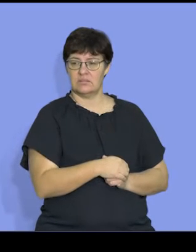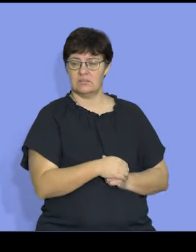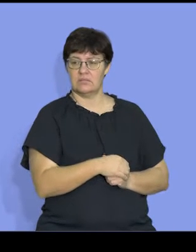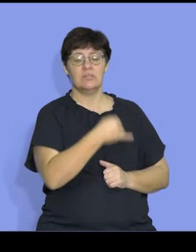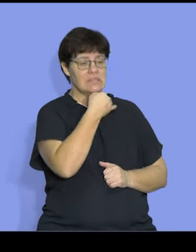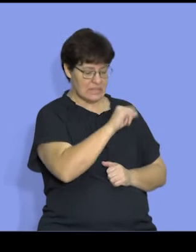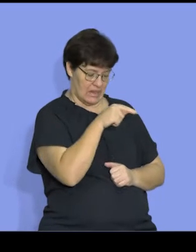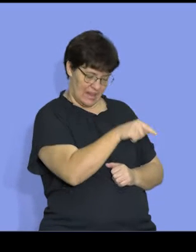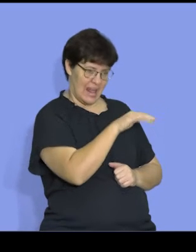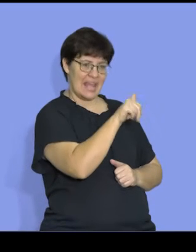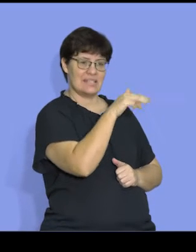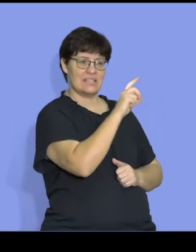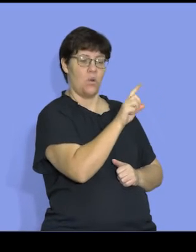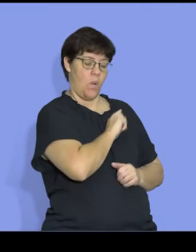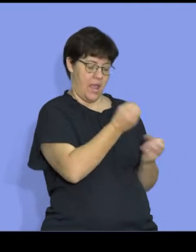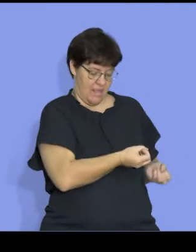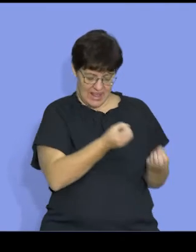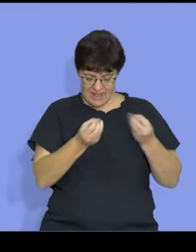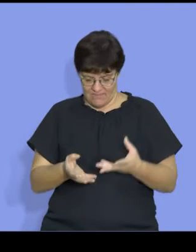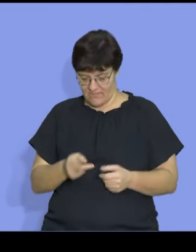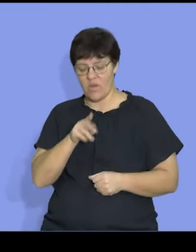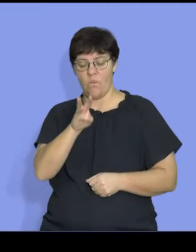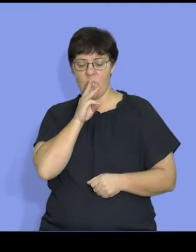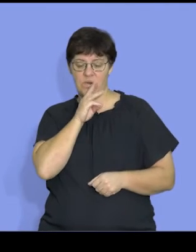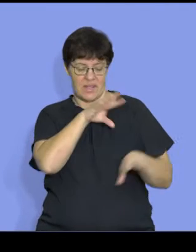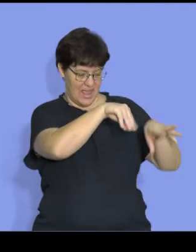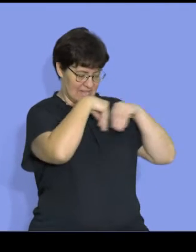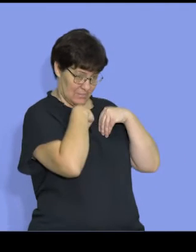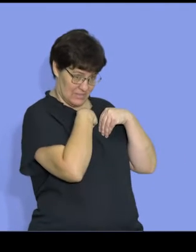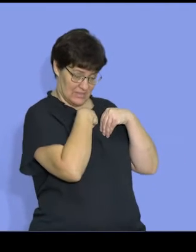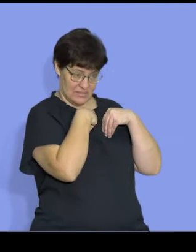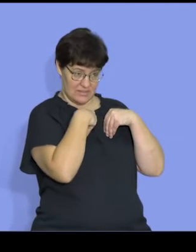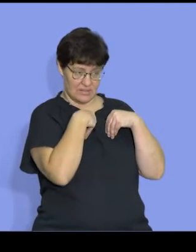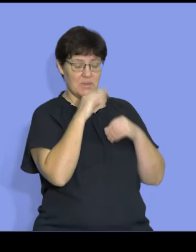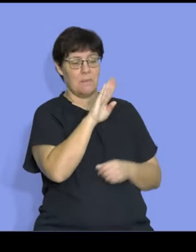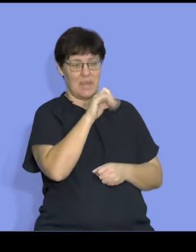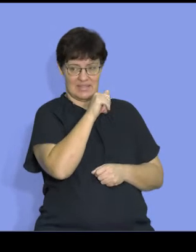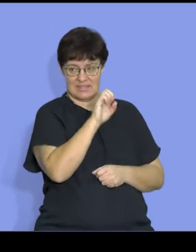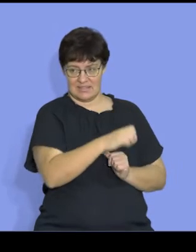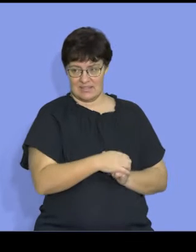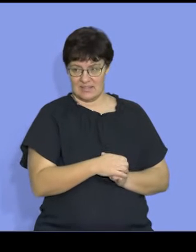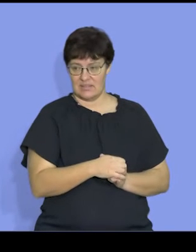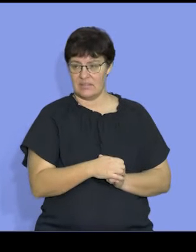an acid because it donates, while water, we've identified that it is a base, right? So when